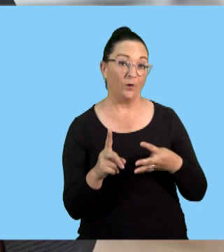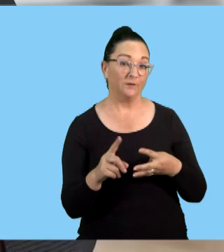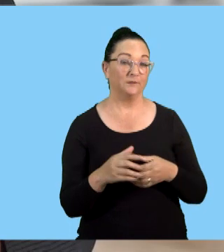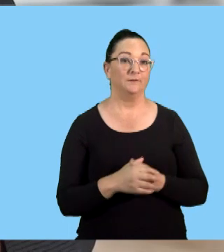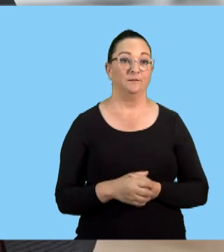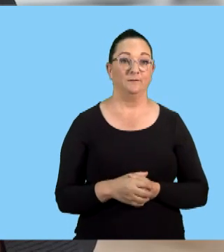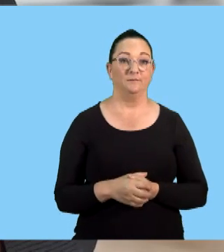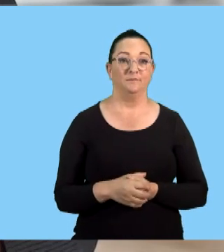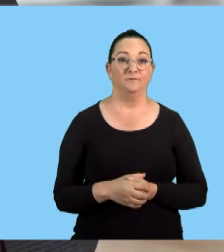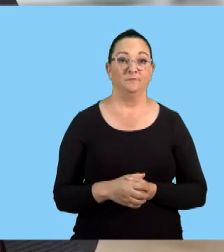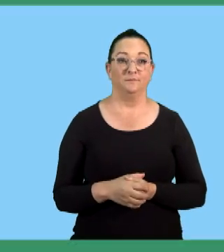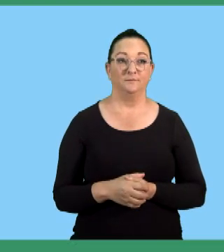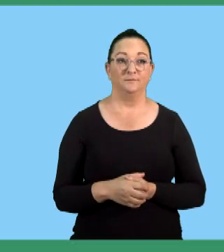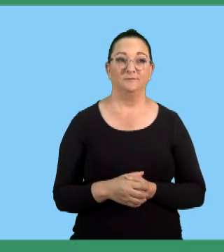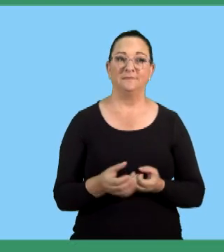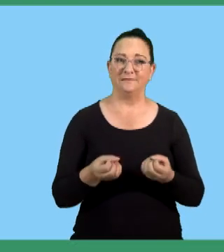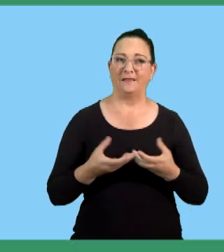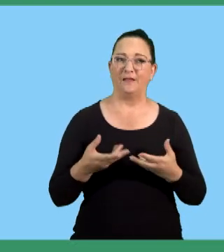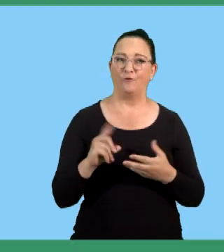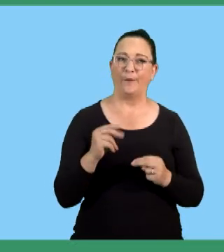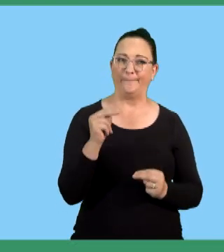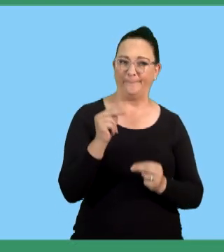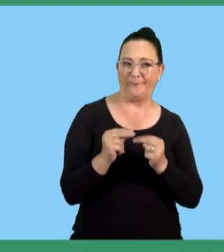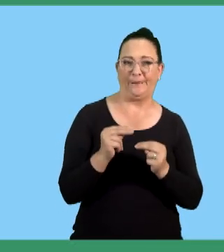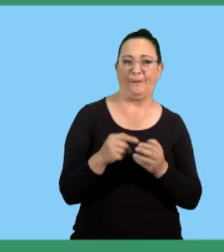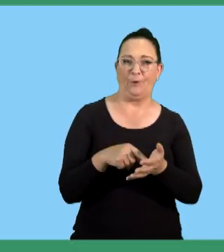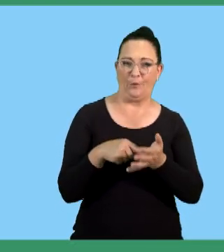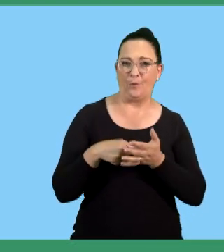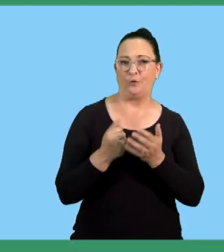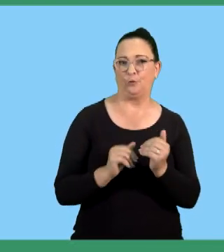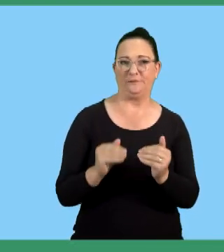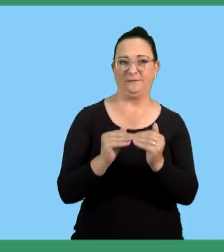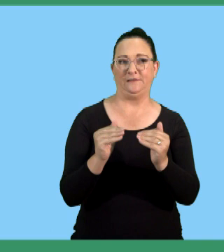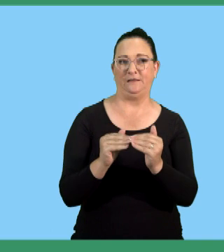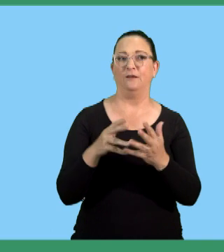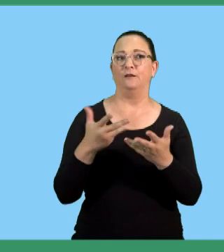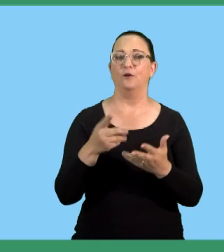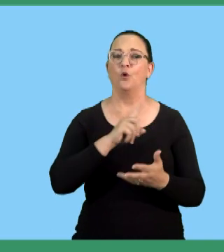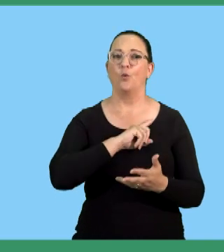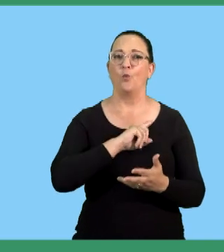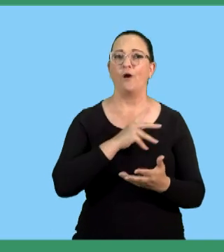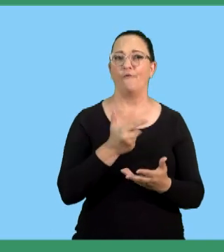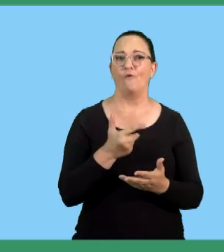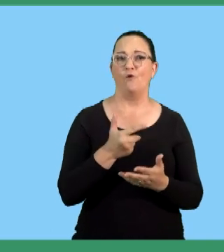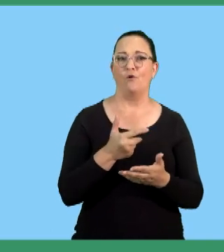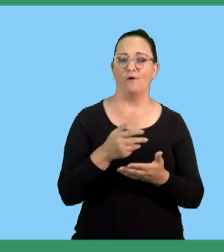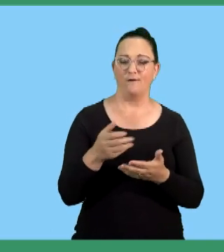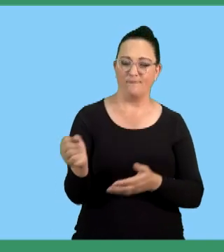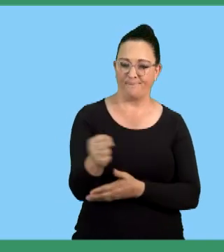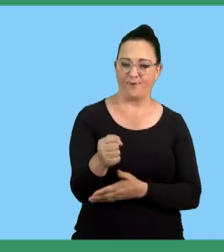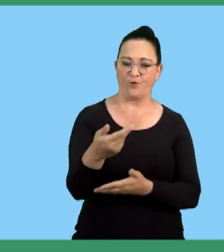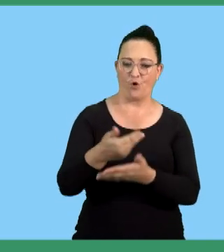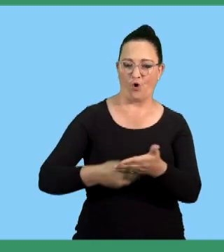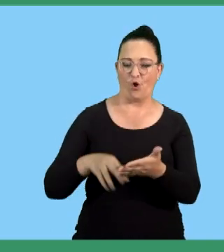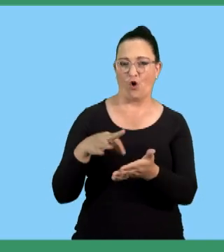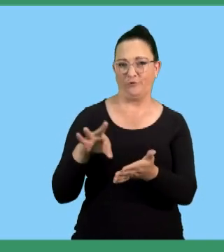The second thing, it sets minimum standards or minimum requirements or standards for the employment contract. So definitely after